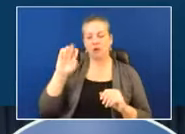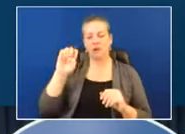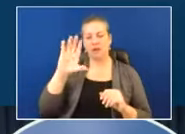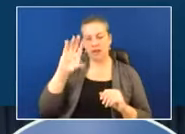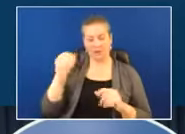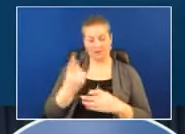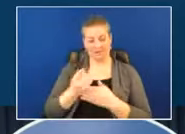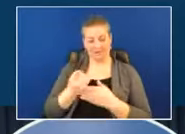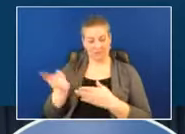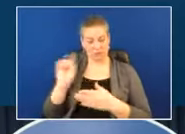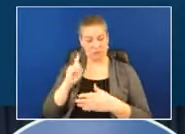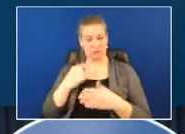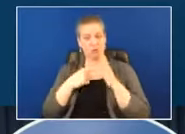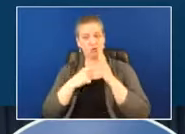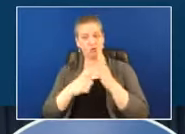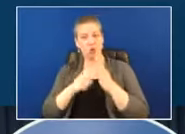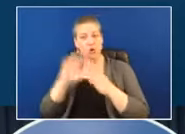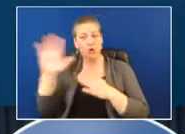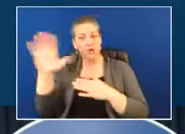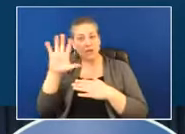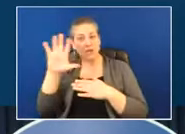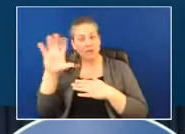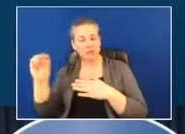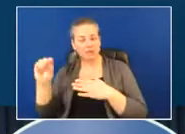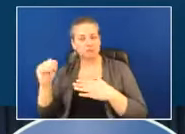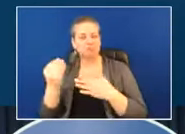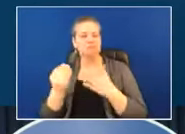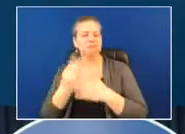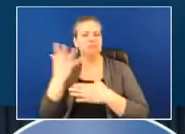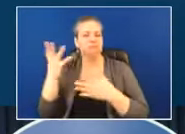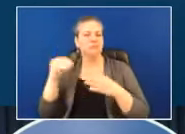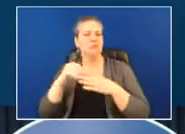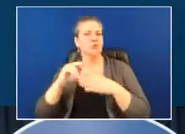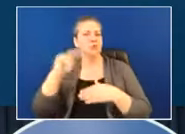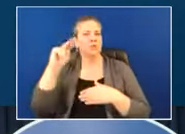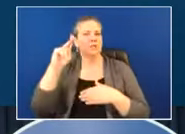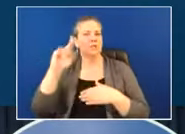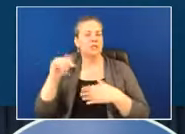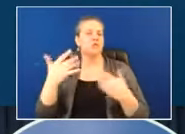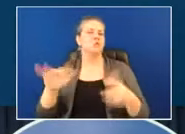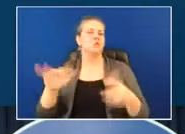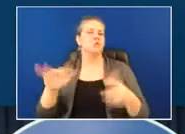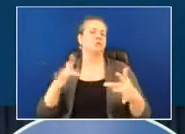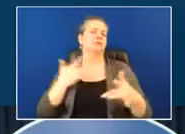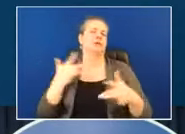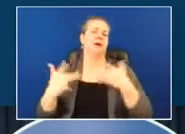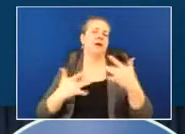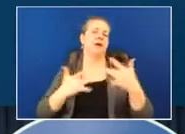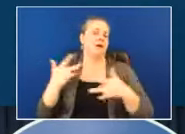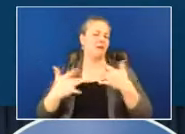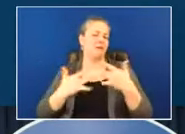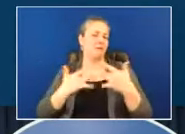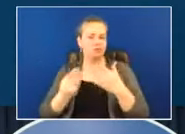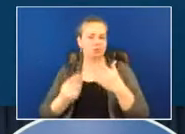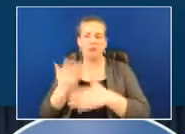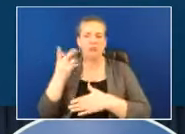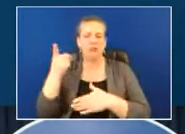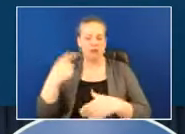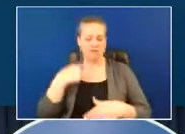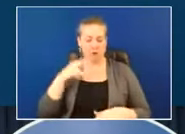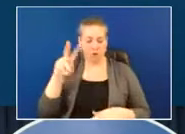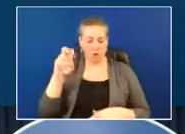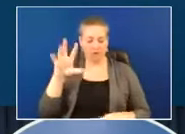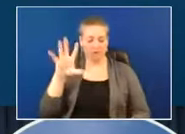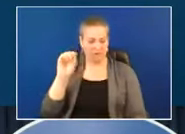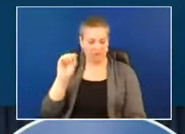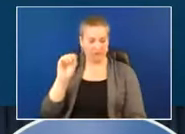is growing its presence in Northern Kentucky in a significant and an exciting way with 250